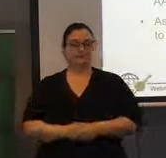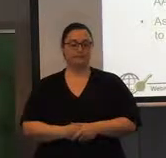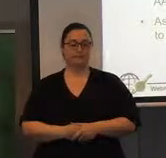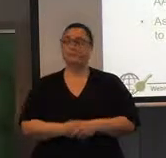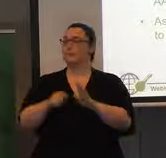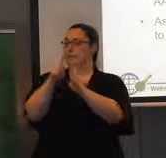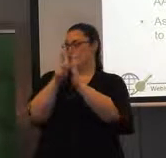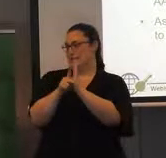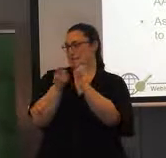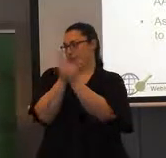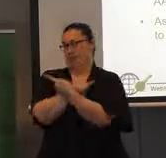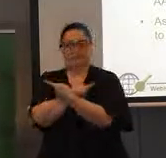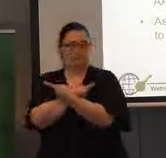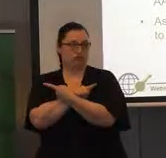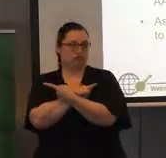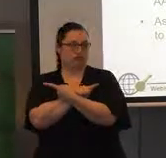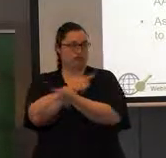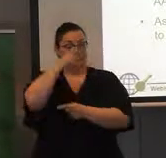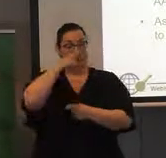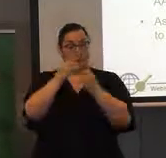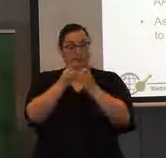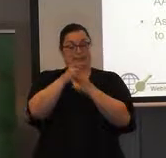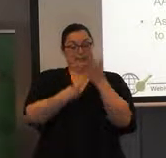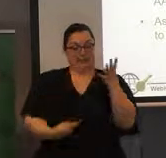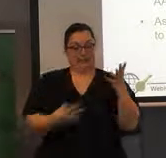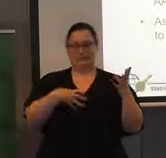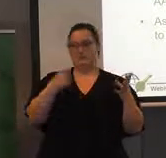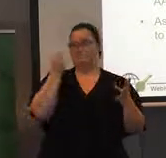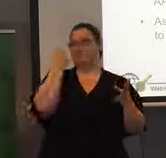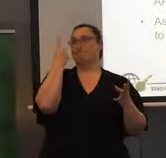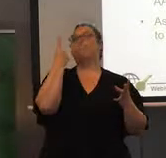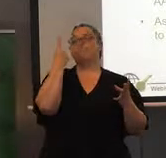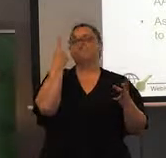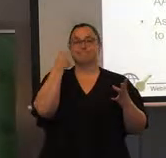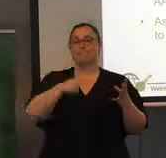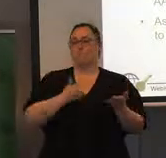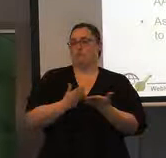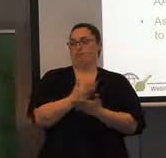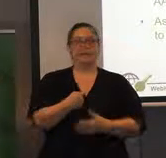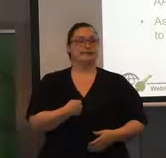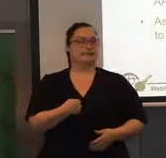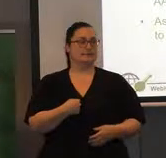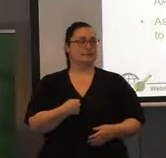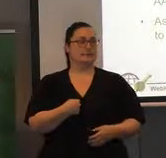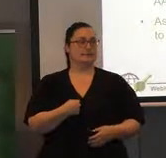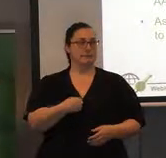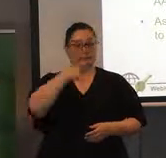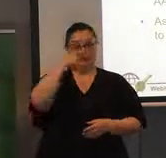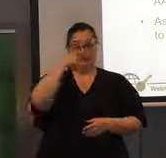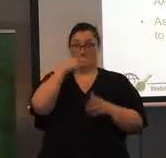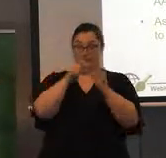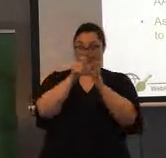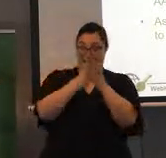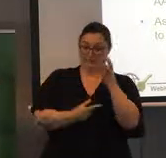Policy is changing. People with disabilities are becoming more and more aware of what their rights are. Disability organizations are getting